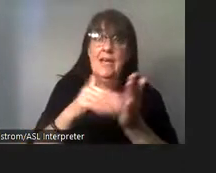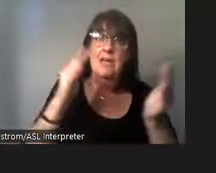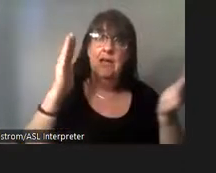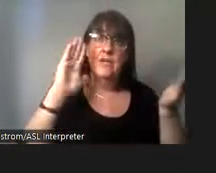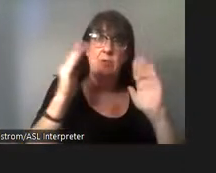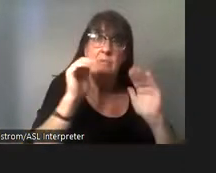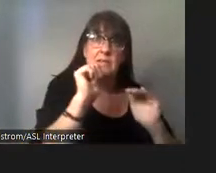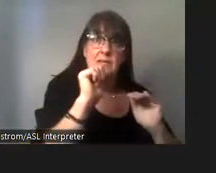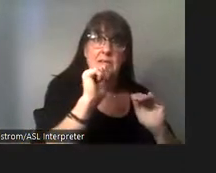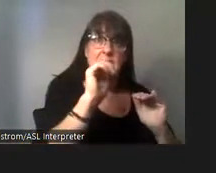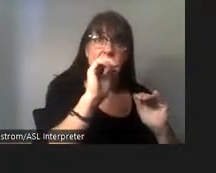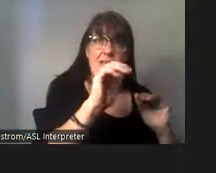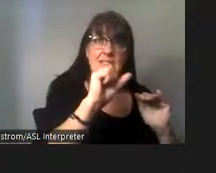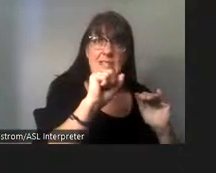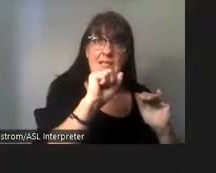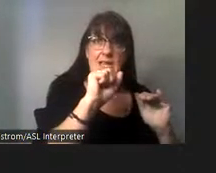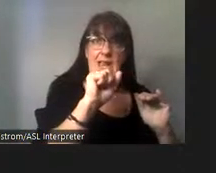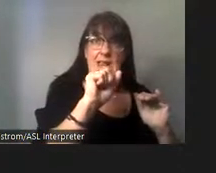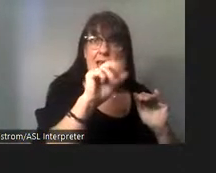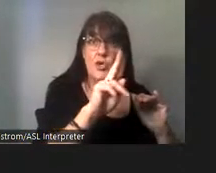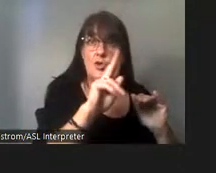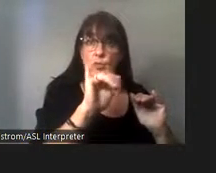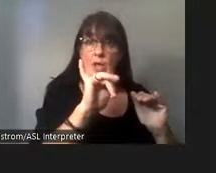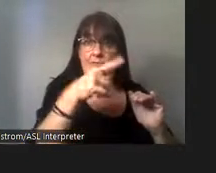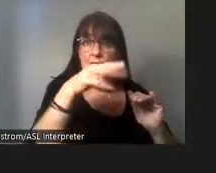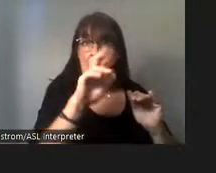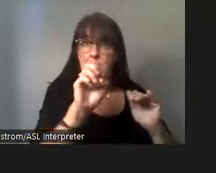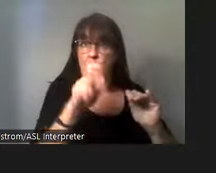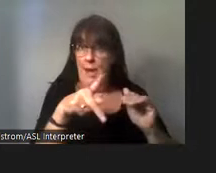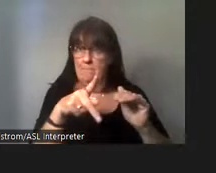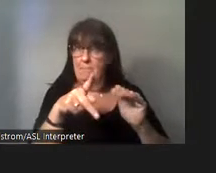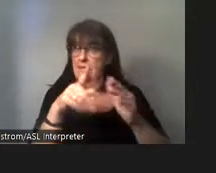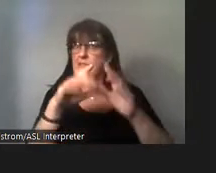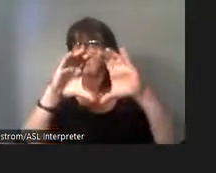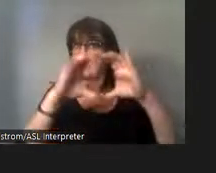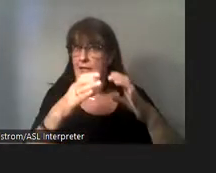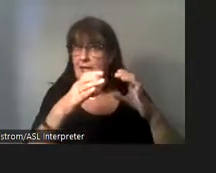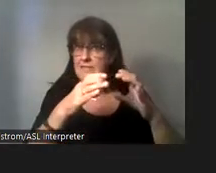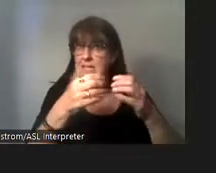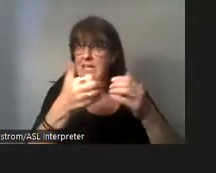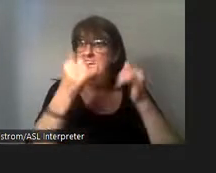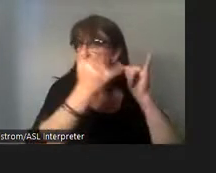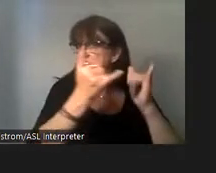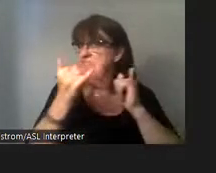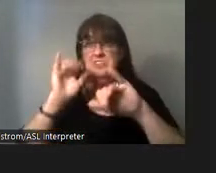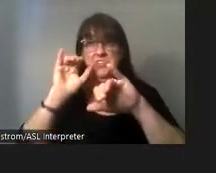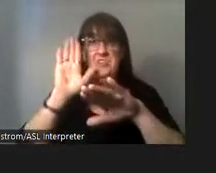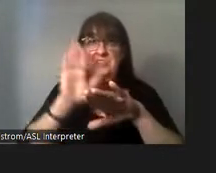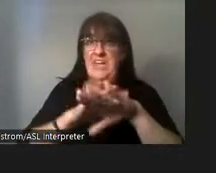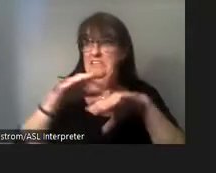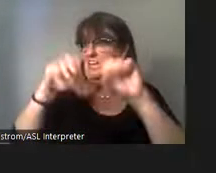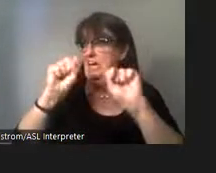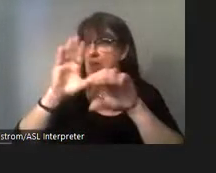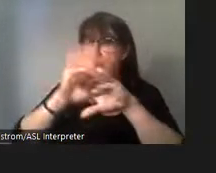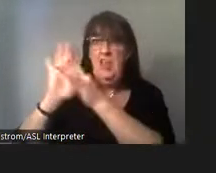done, is we will have a prep session. Individuals can take it online.